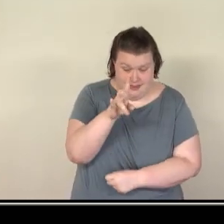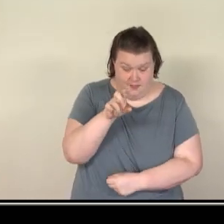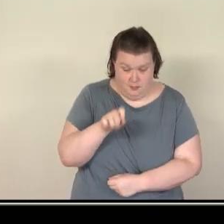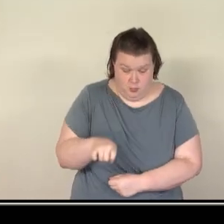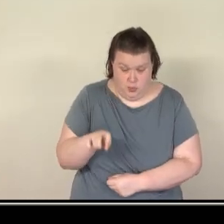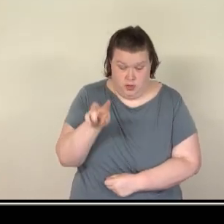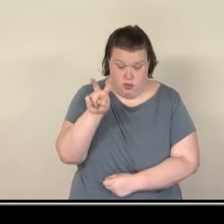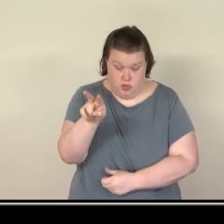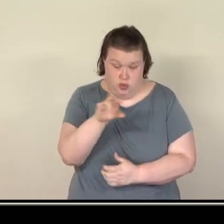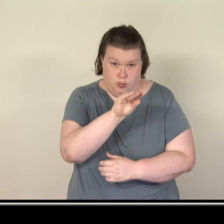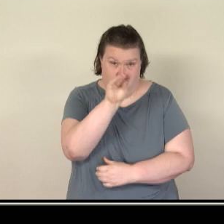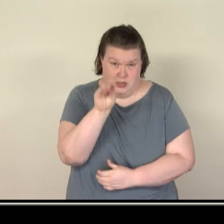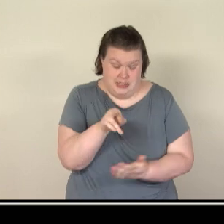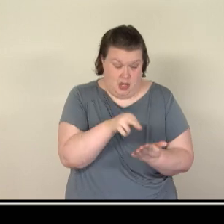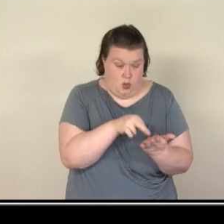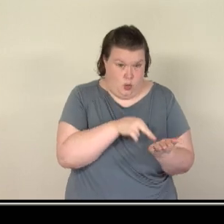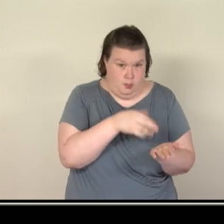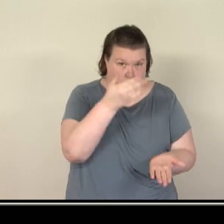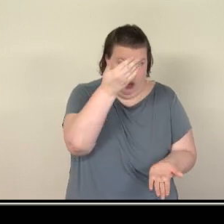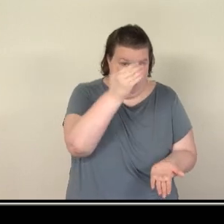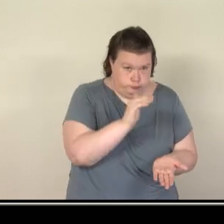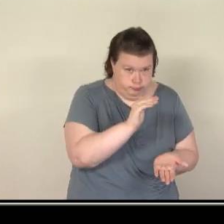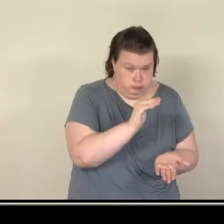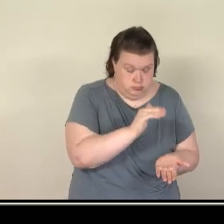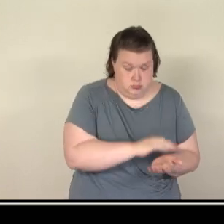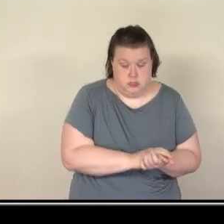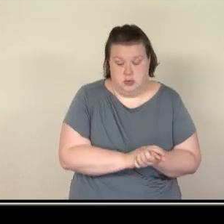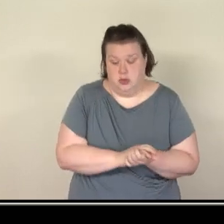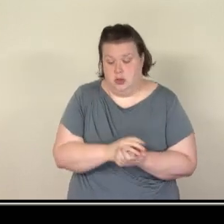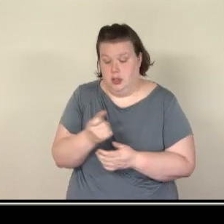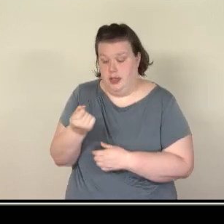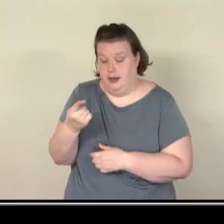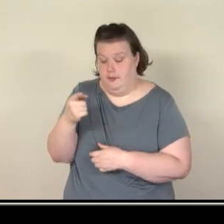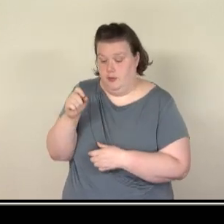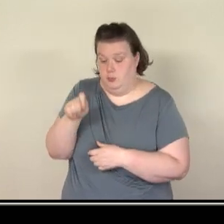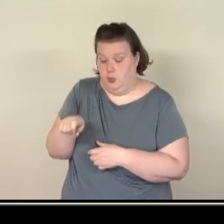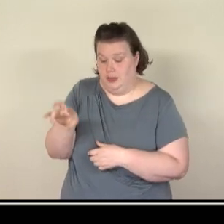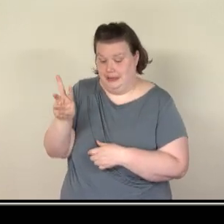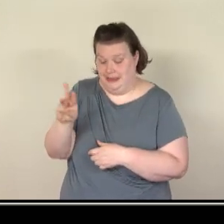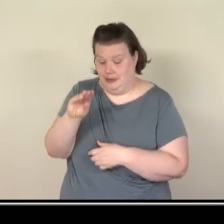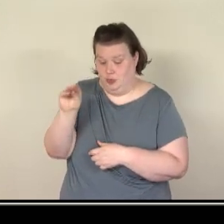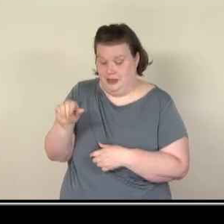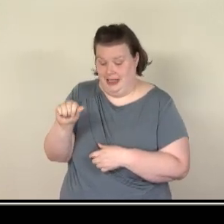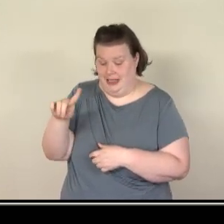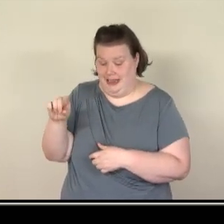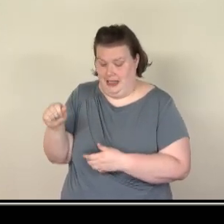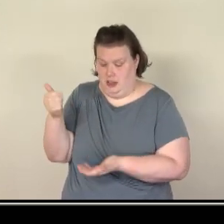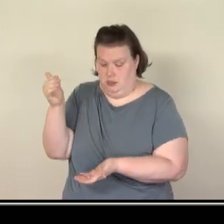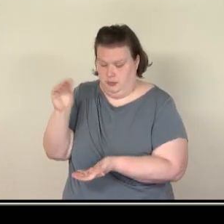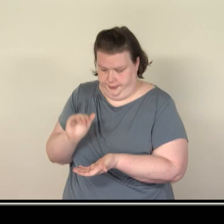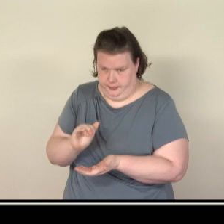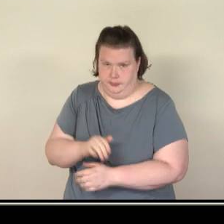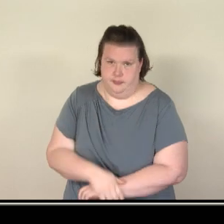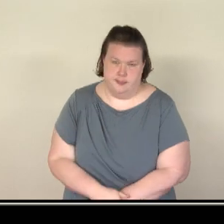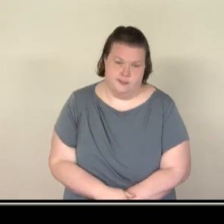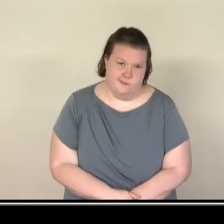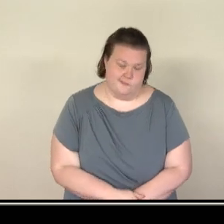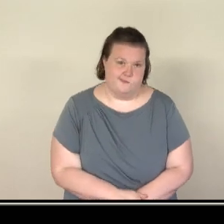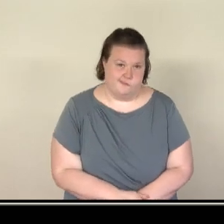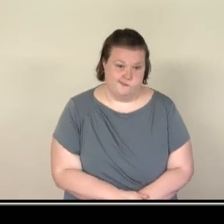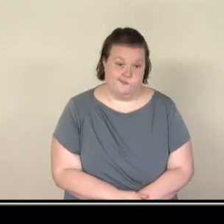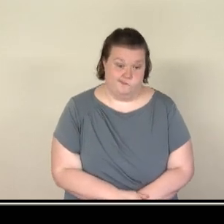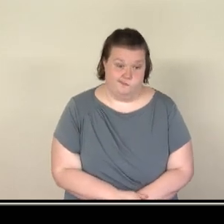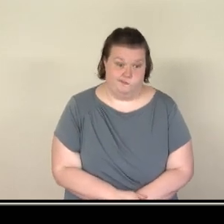our enrollment, and we've lost 11.6% in ADA. So that's